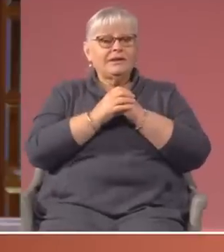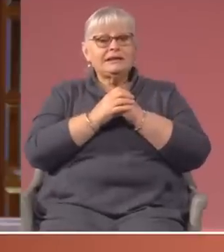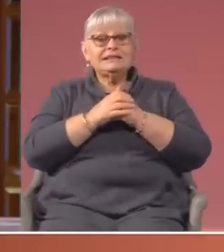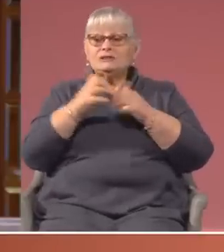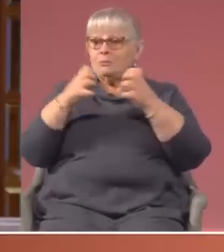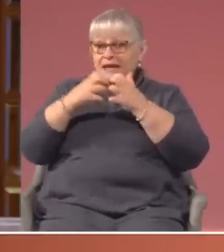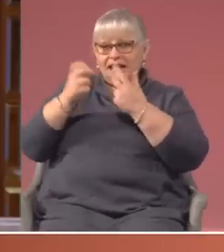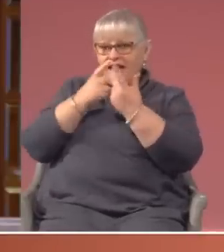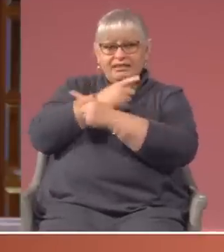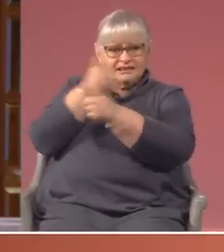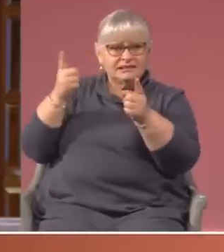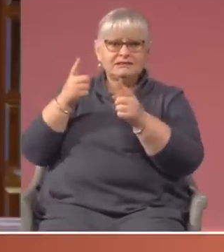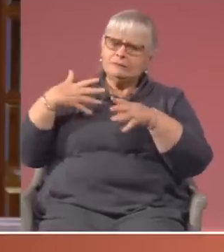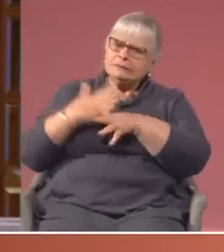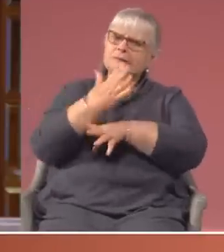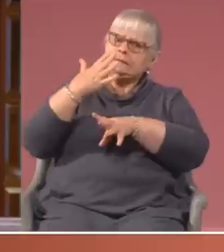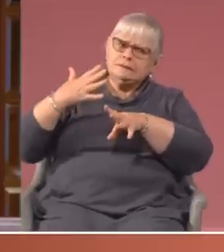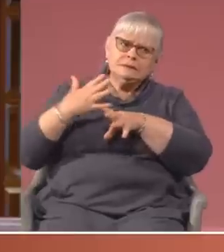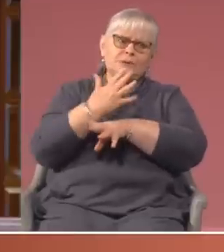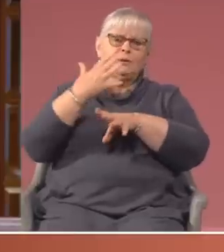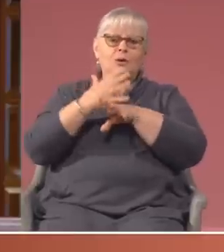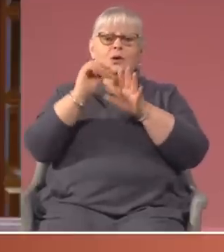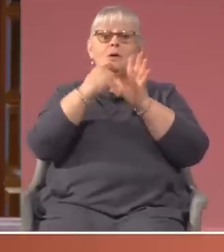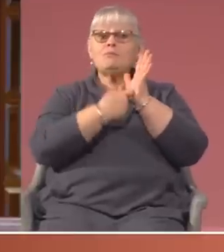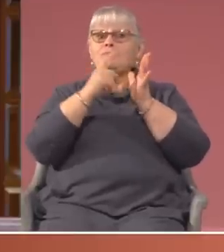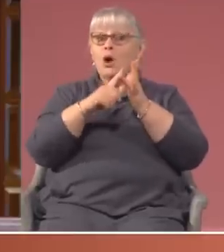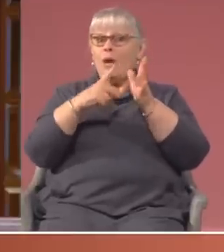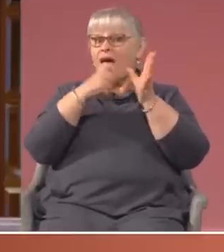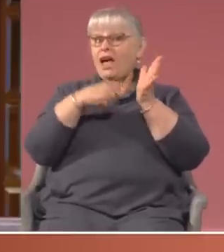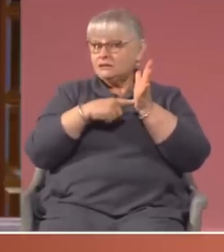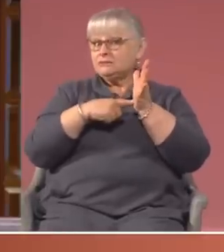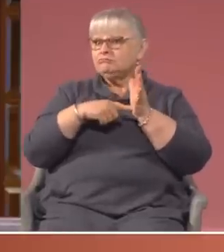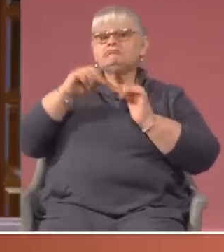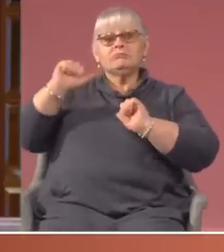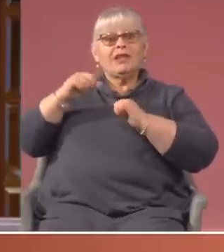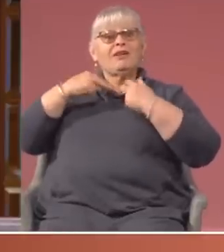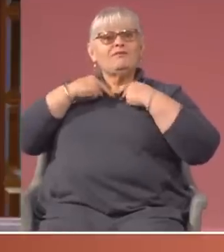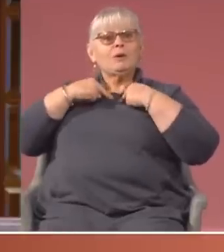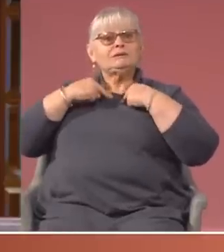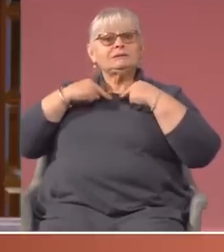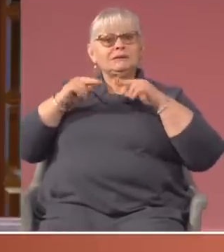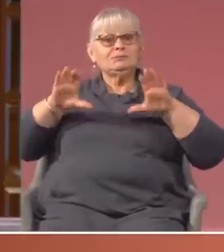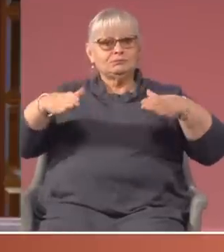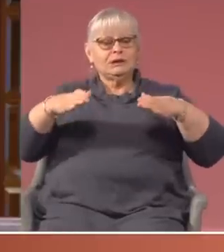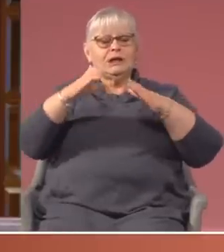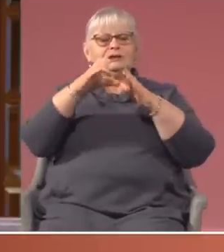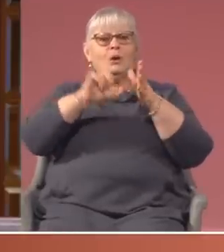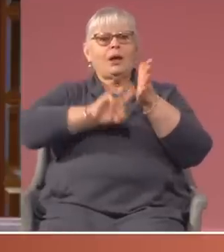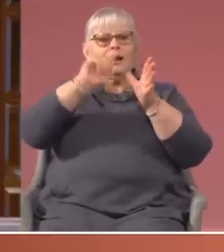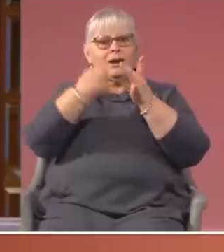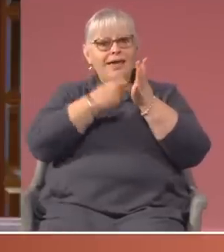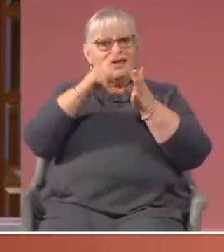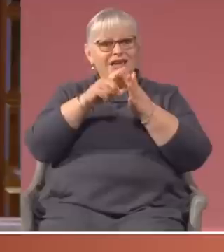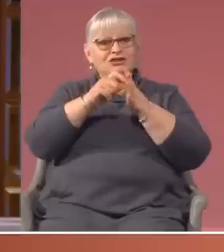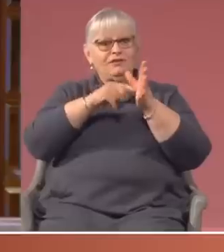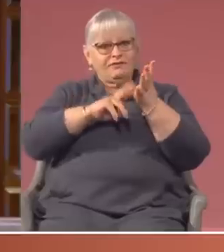others, of PROACT, Canberra's very own Voices of Movement, led by Claire Dubé, Glenn Cummings,